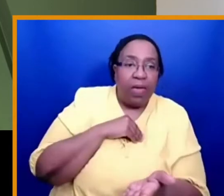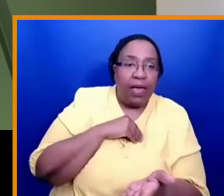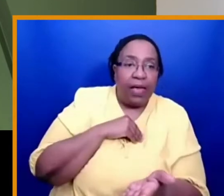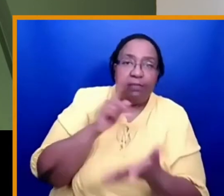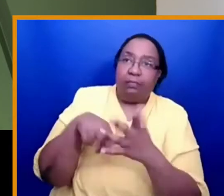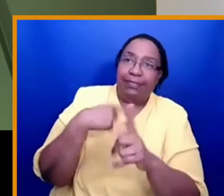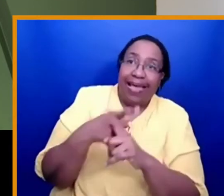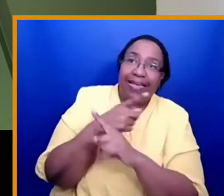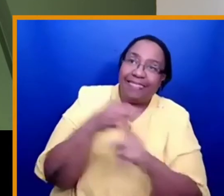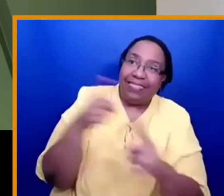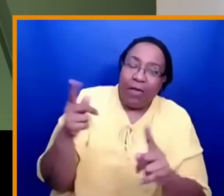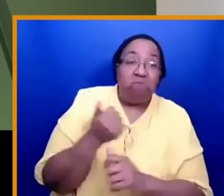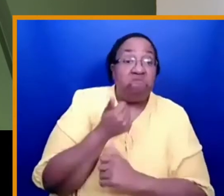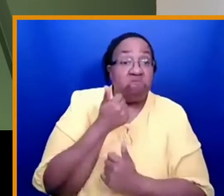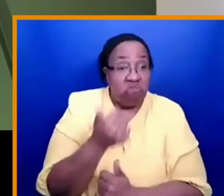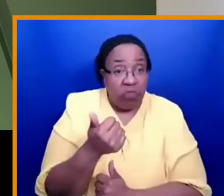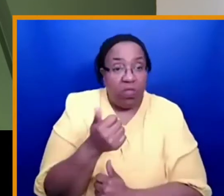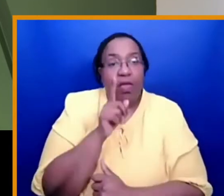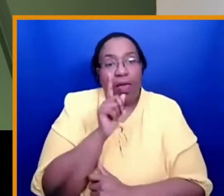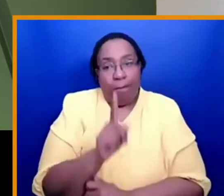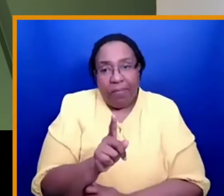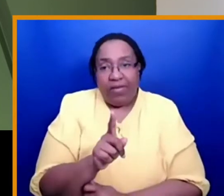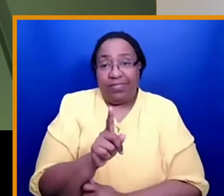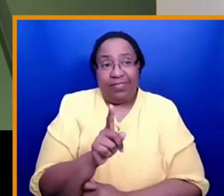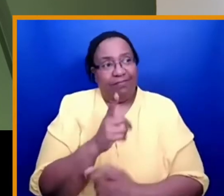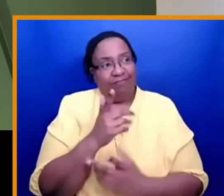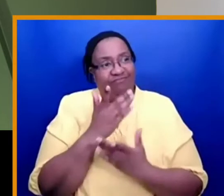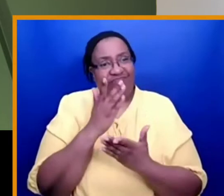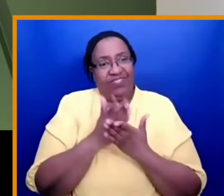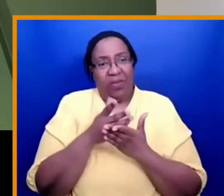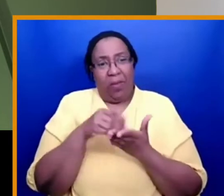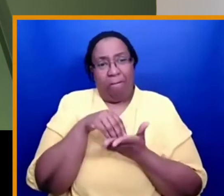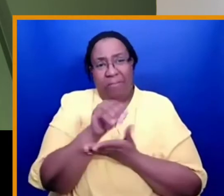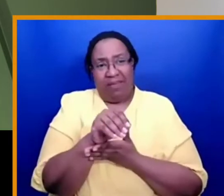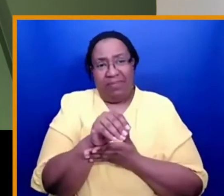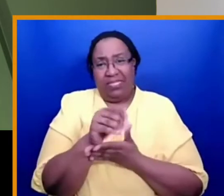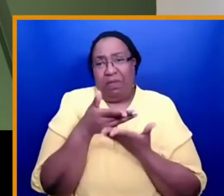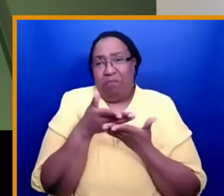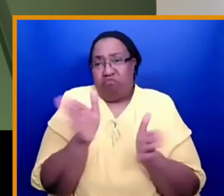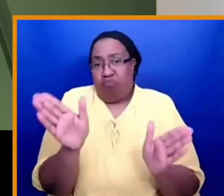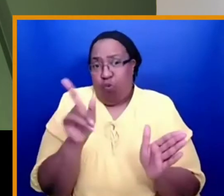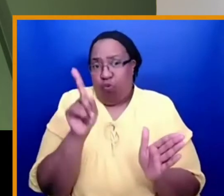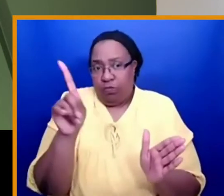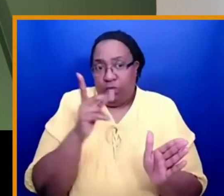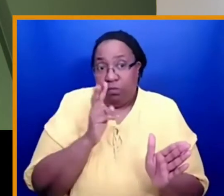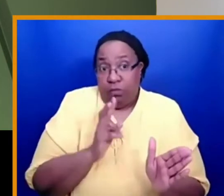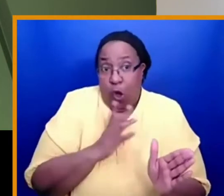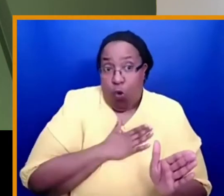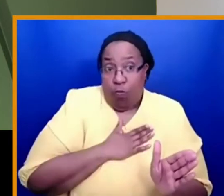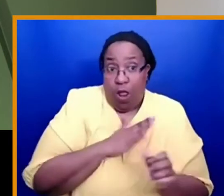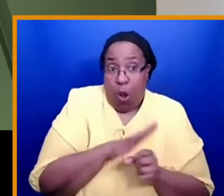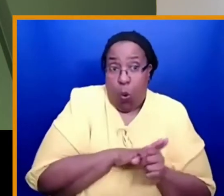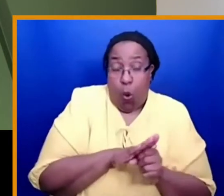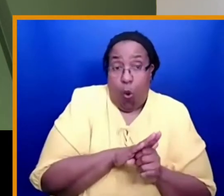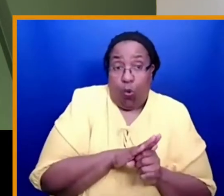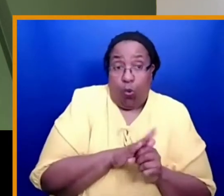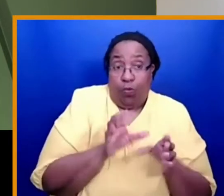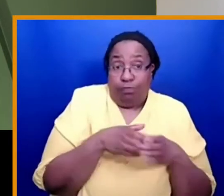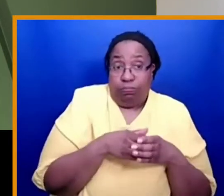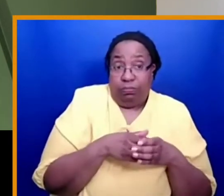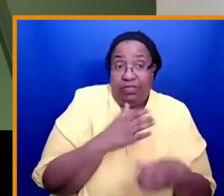broad-based payment to all elderly people, including, and I hope my local party forgives me for this, people who are living